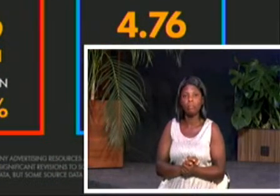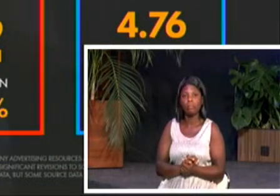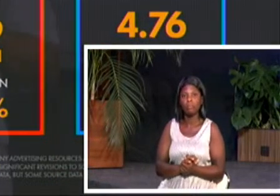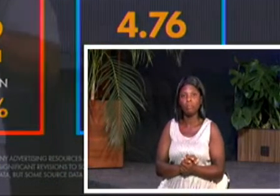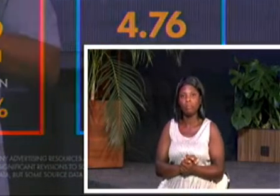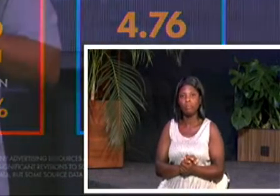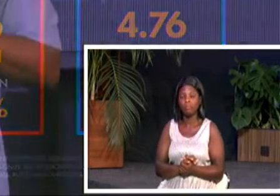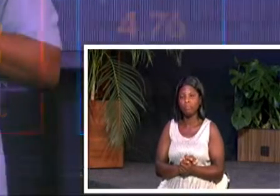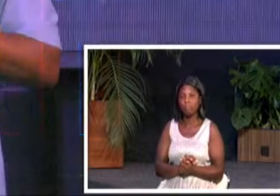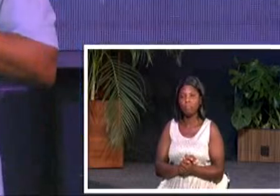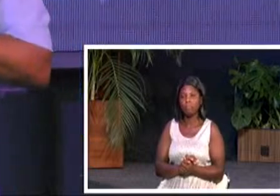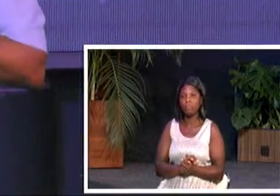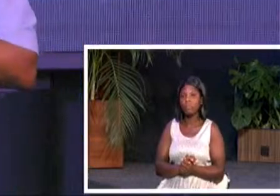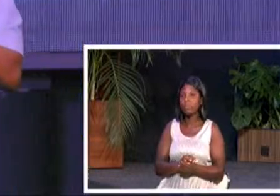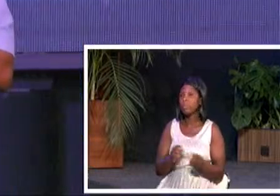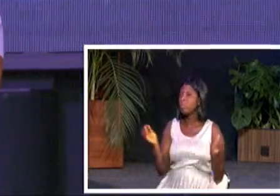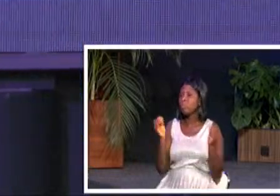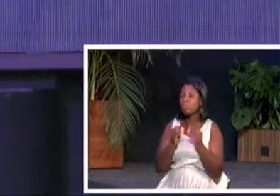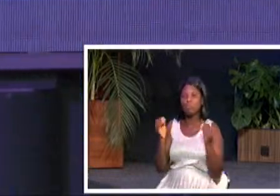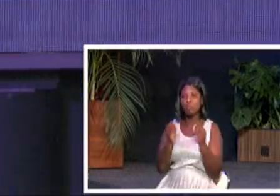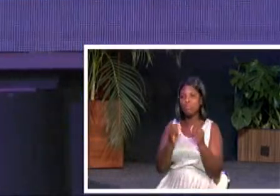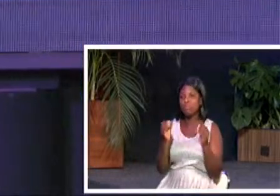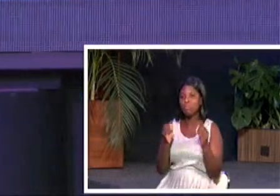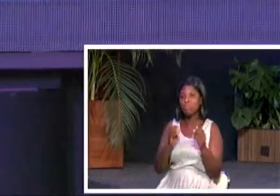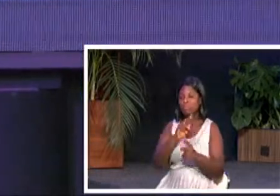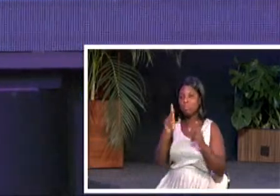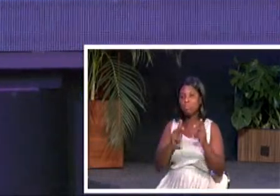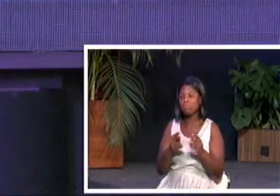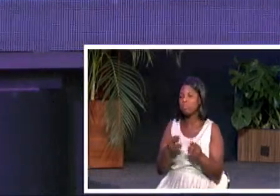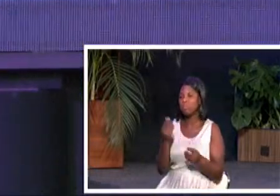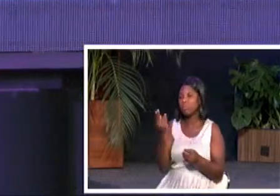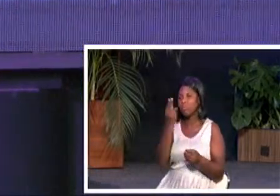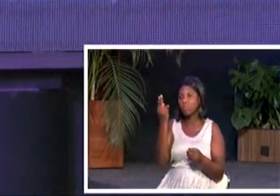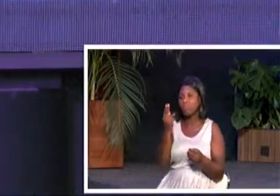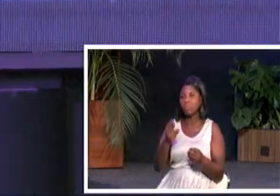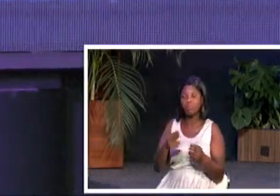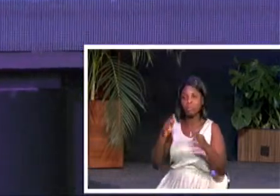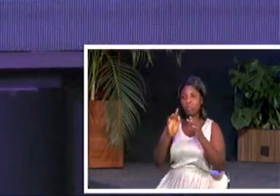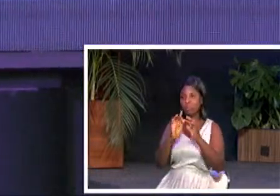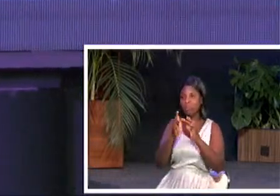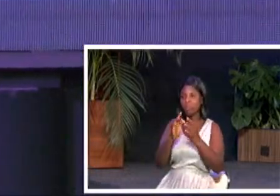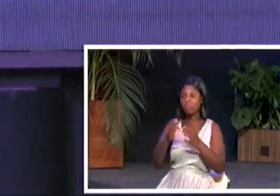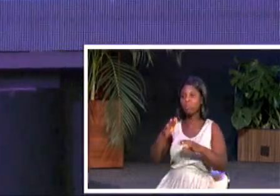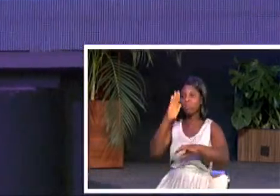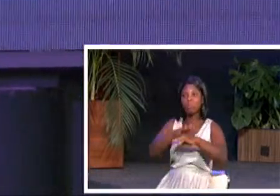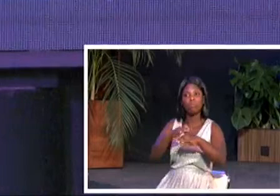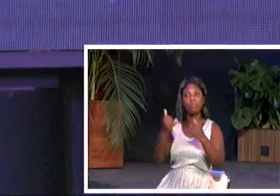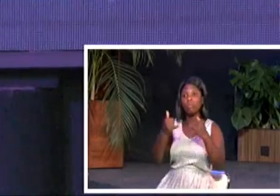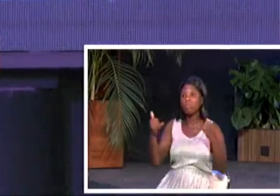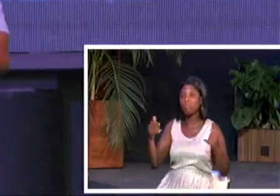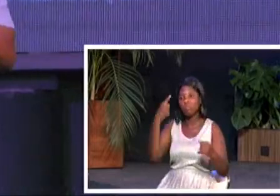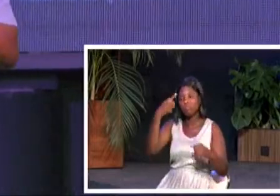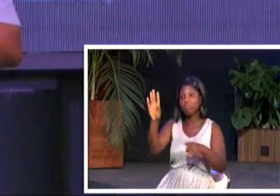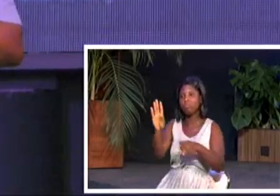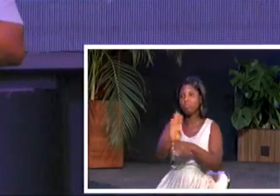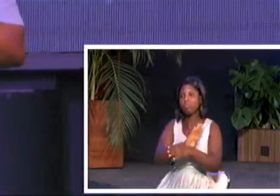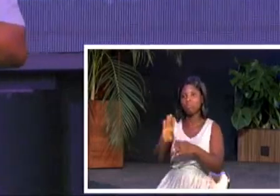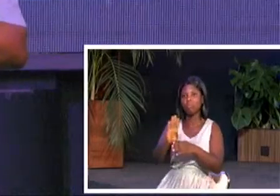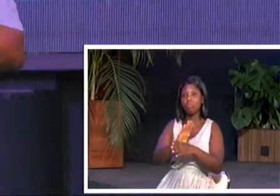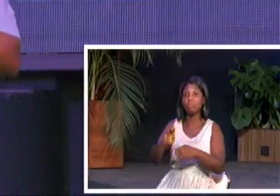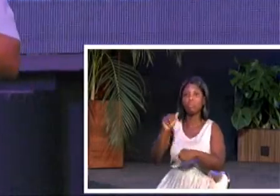various work or skills or education or learning. And quite a huge number of the 5.1